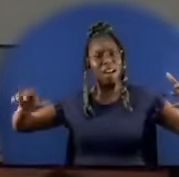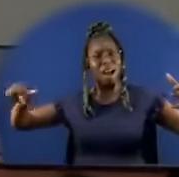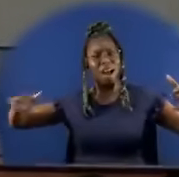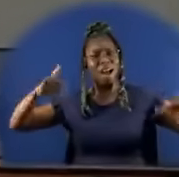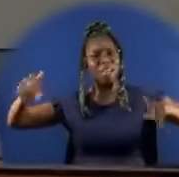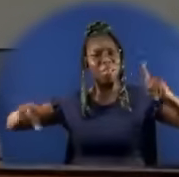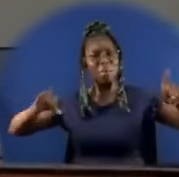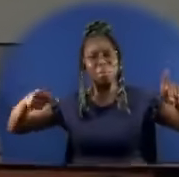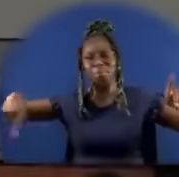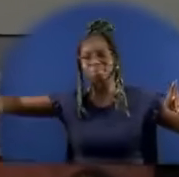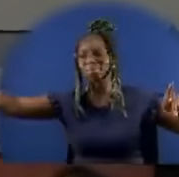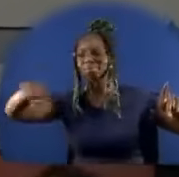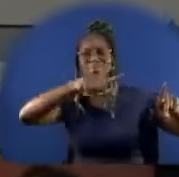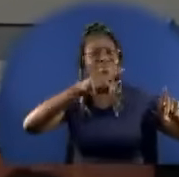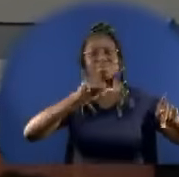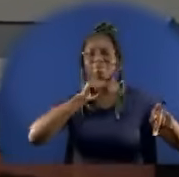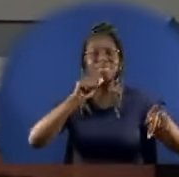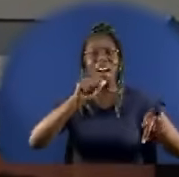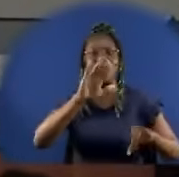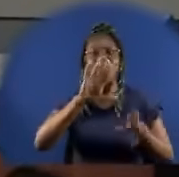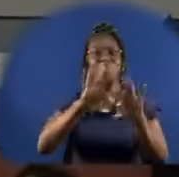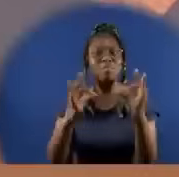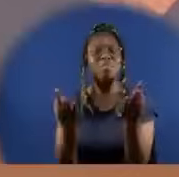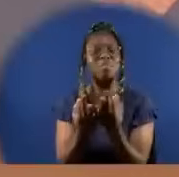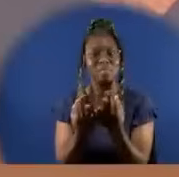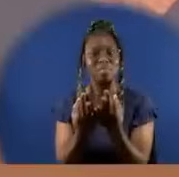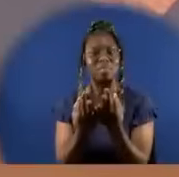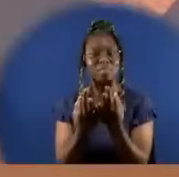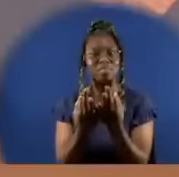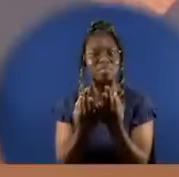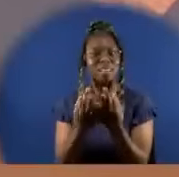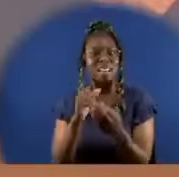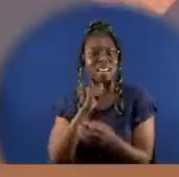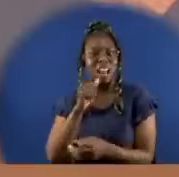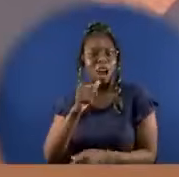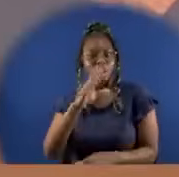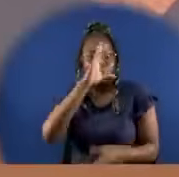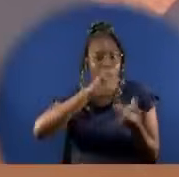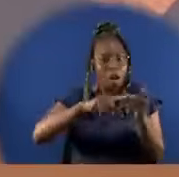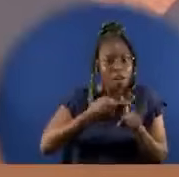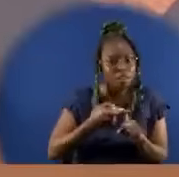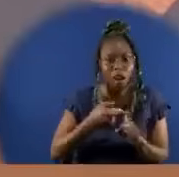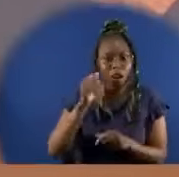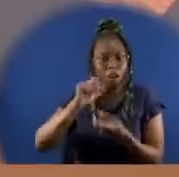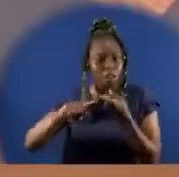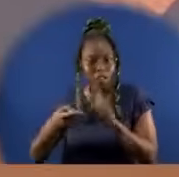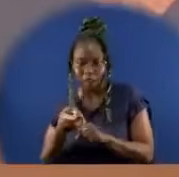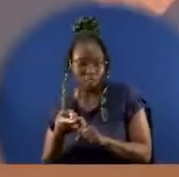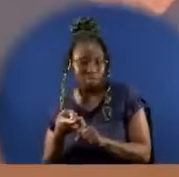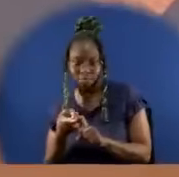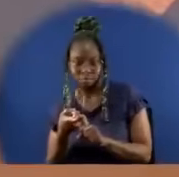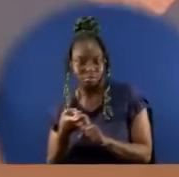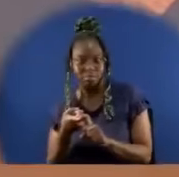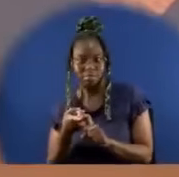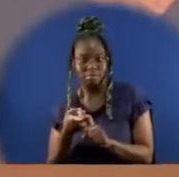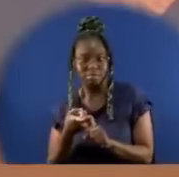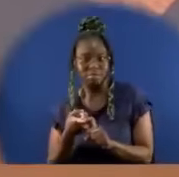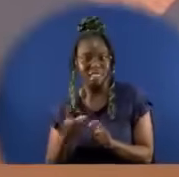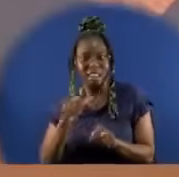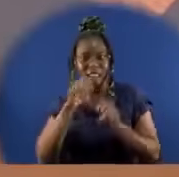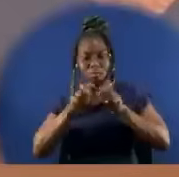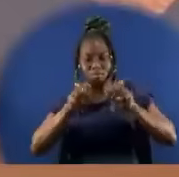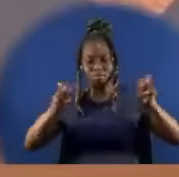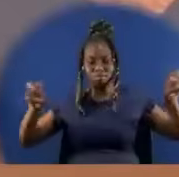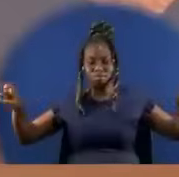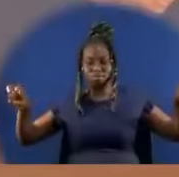somebody who's not in your family? Include somebody who ain't your boo or your bae. Include somebody who ain't sitting on your pew